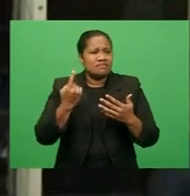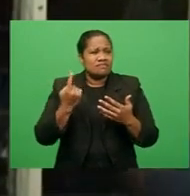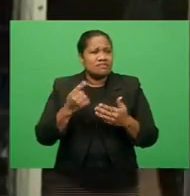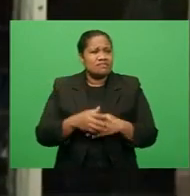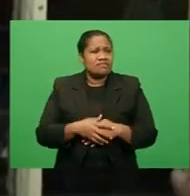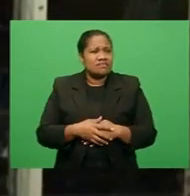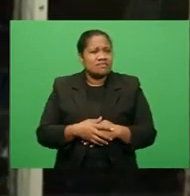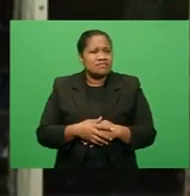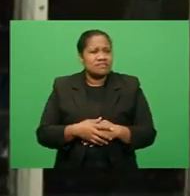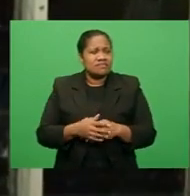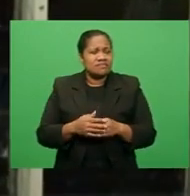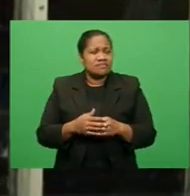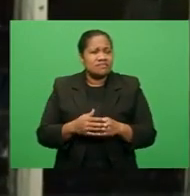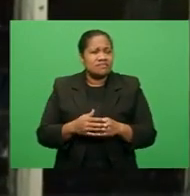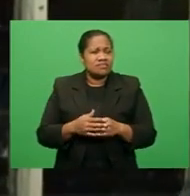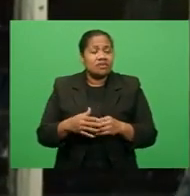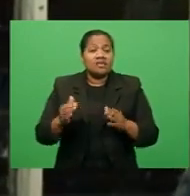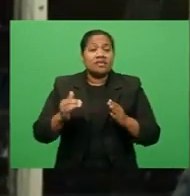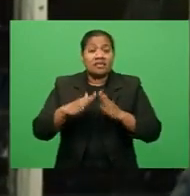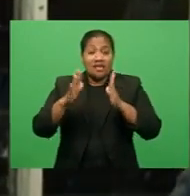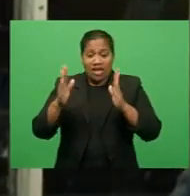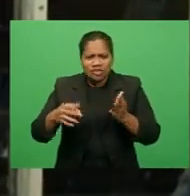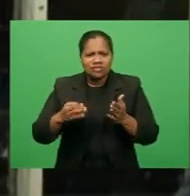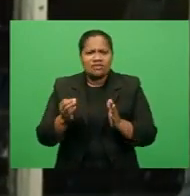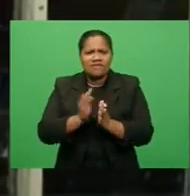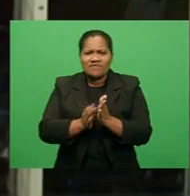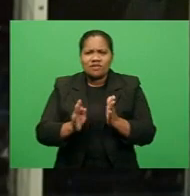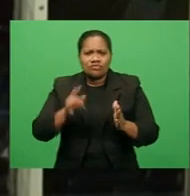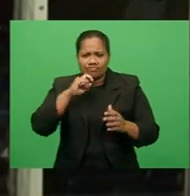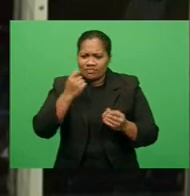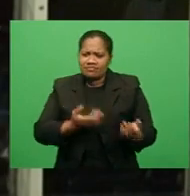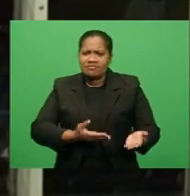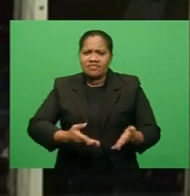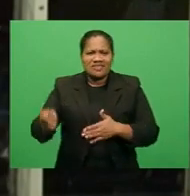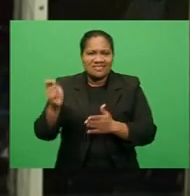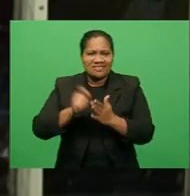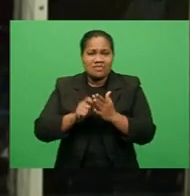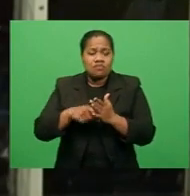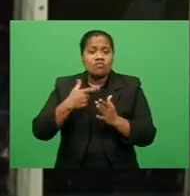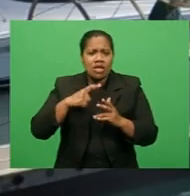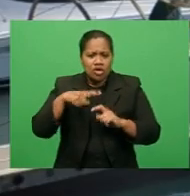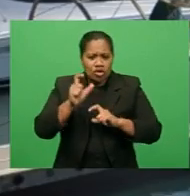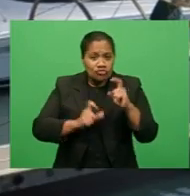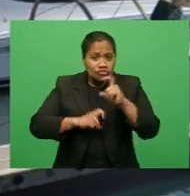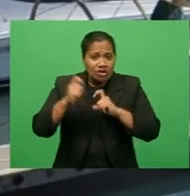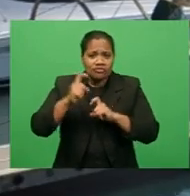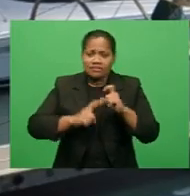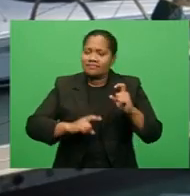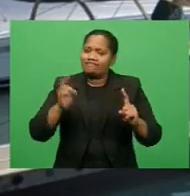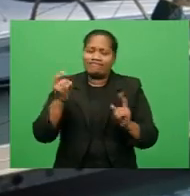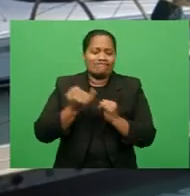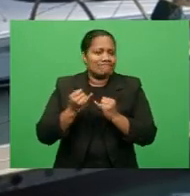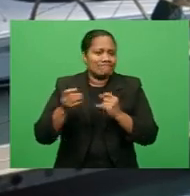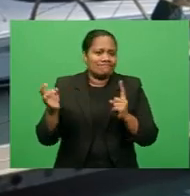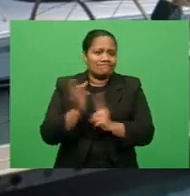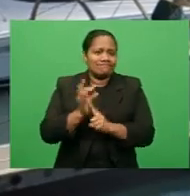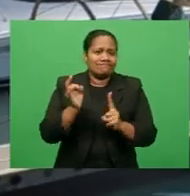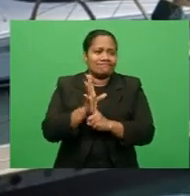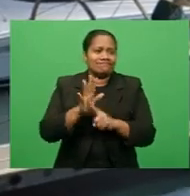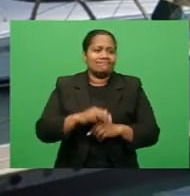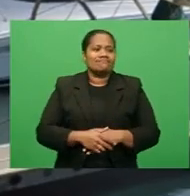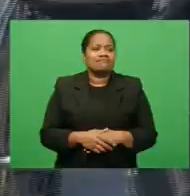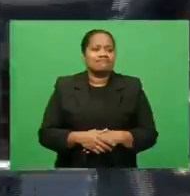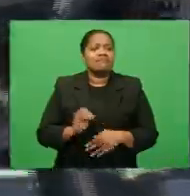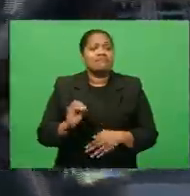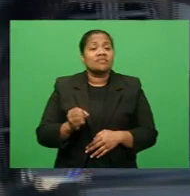a warehouse or a factory, we give them tax rebates because construction is critically important. Syed Kayum says the Blue Lane initiative